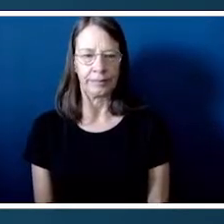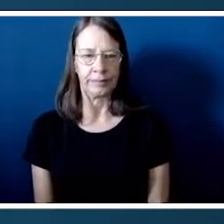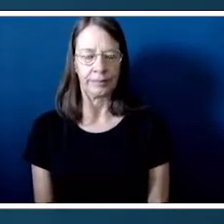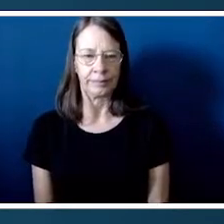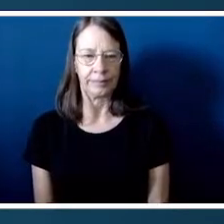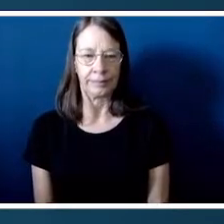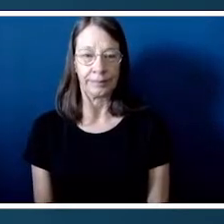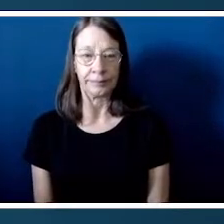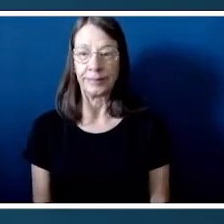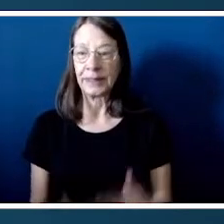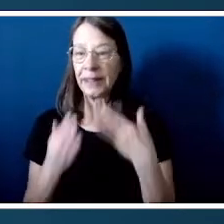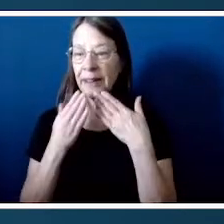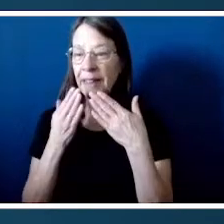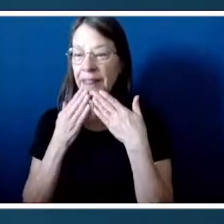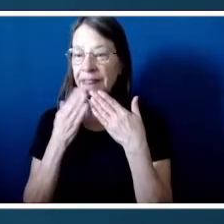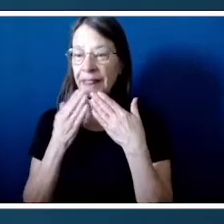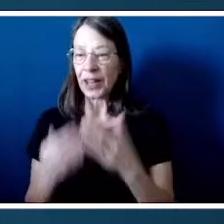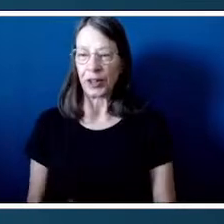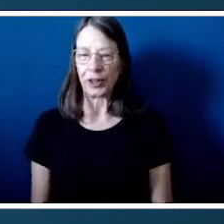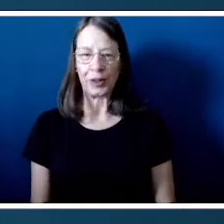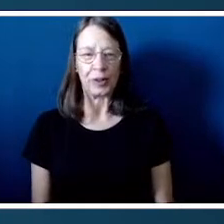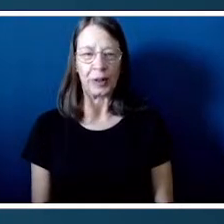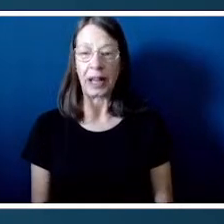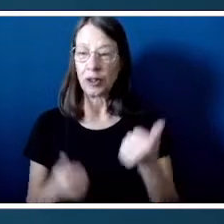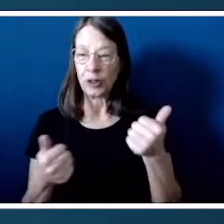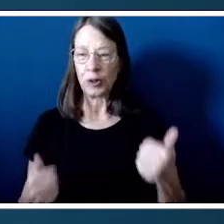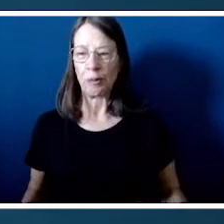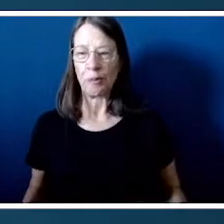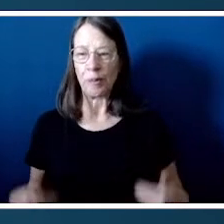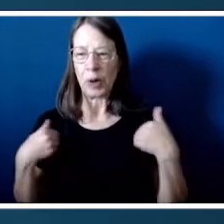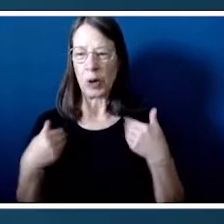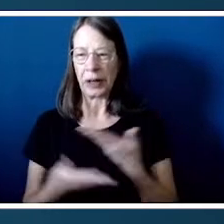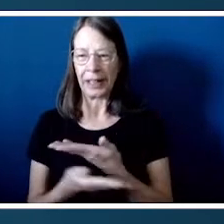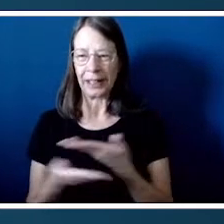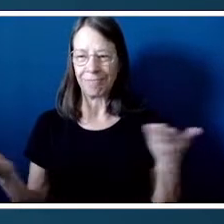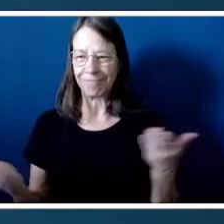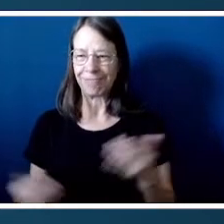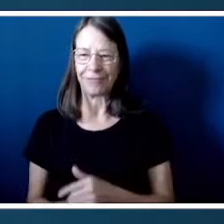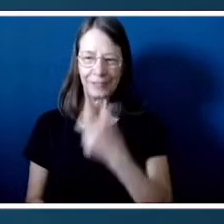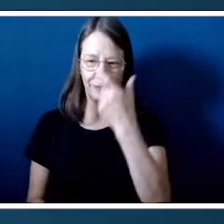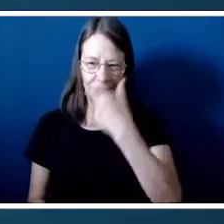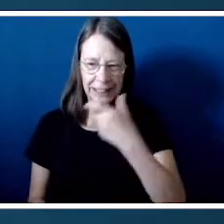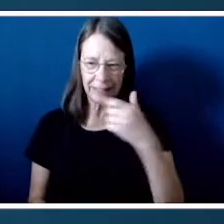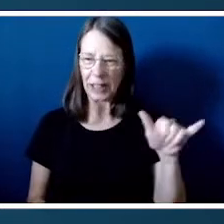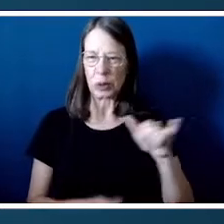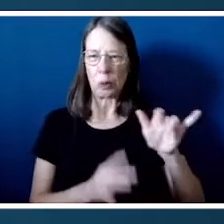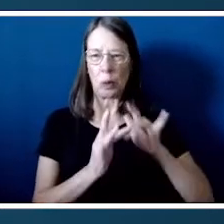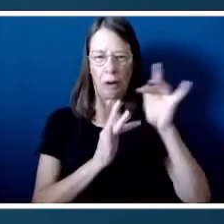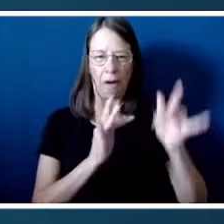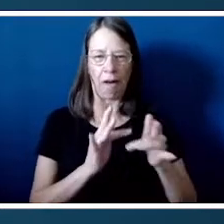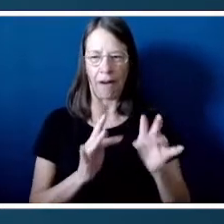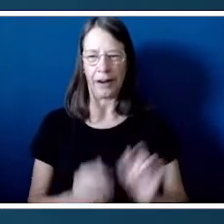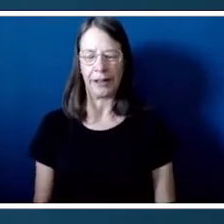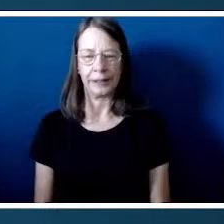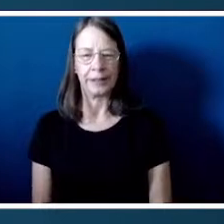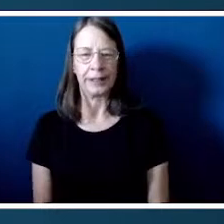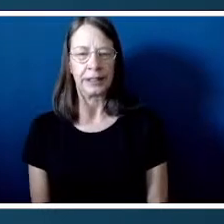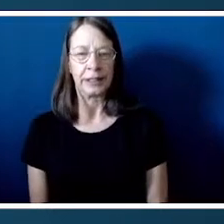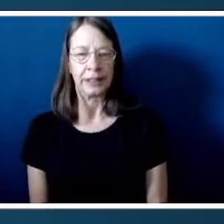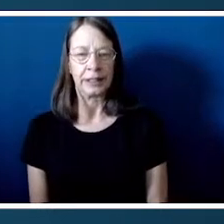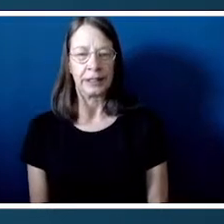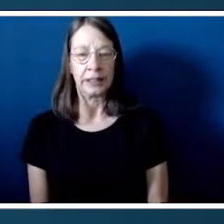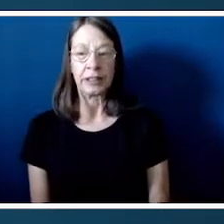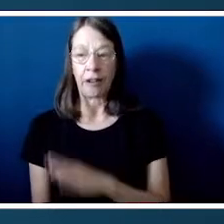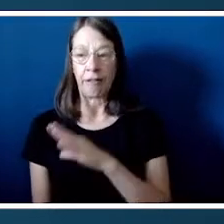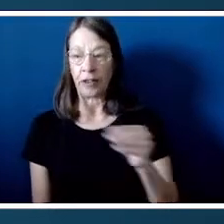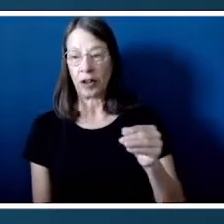Thank you very much, Cam, and good morning, everyone here in person and online. On behalf of the Asia Foundation, I